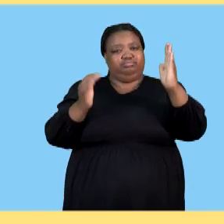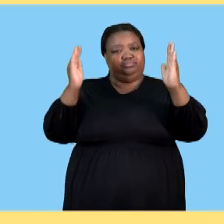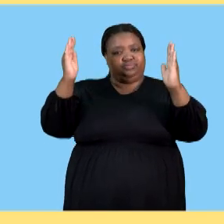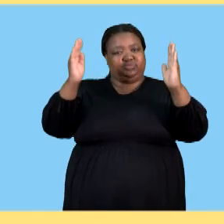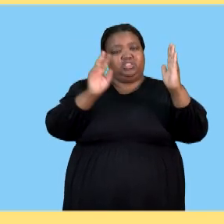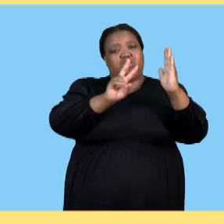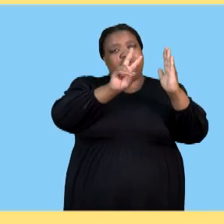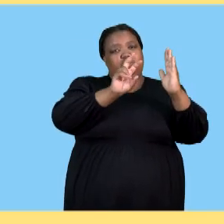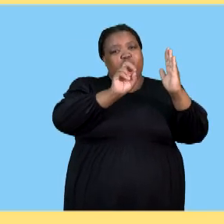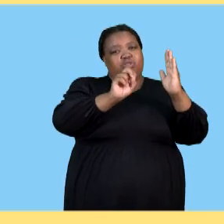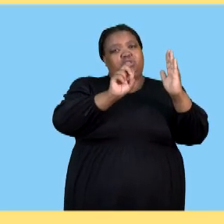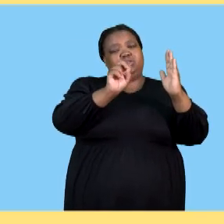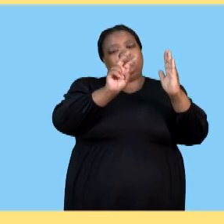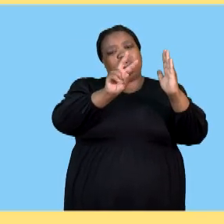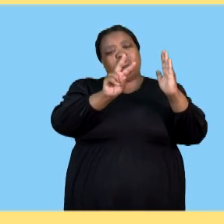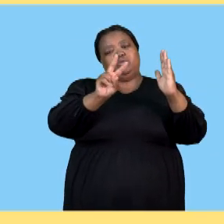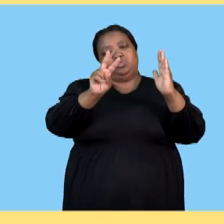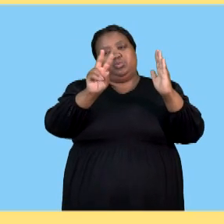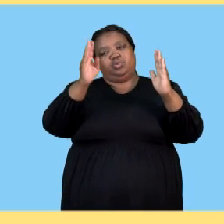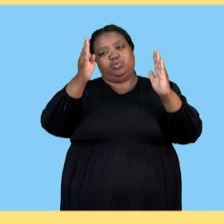year 2022 and the year